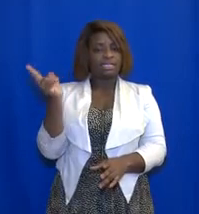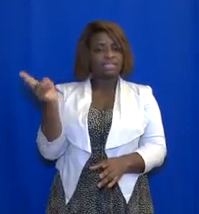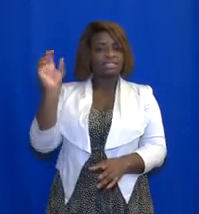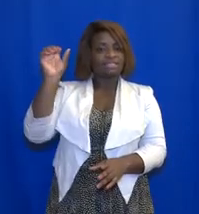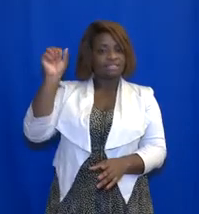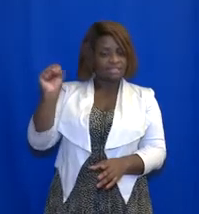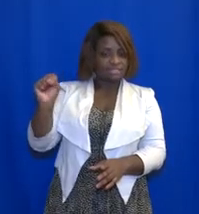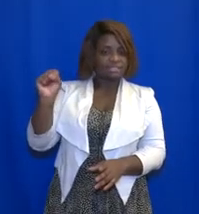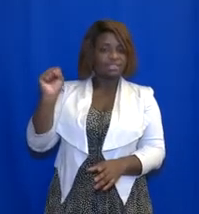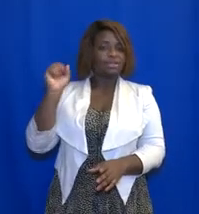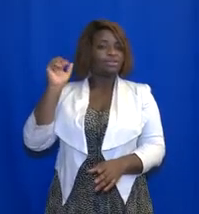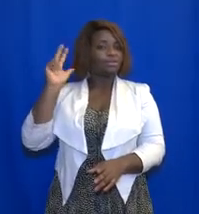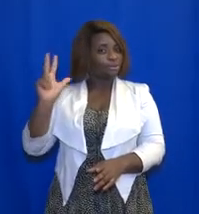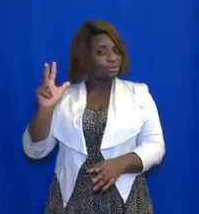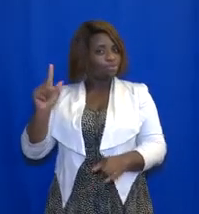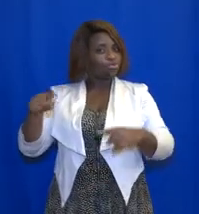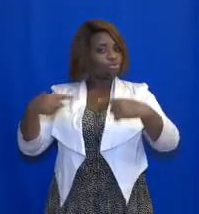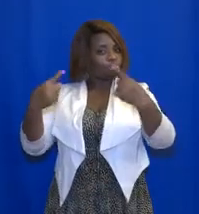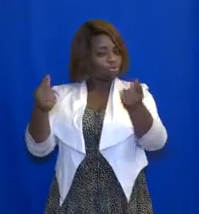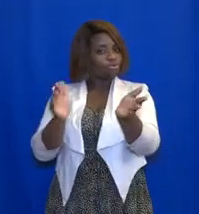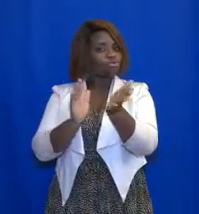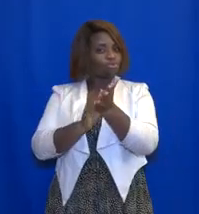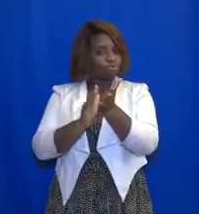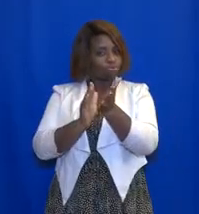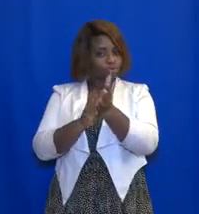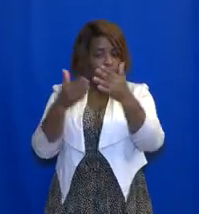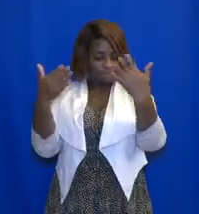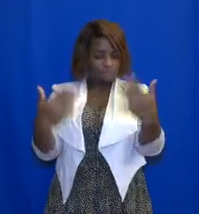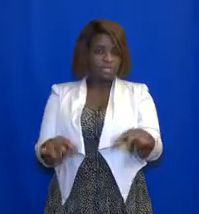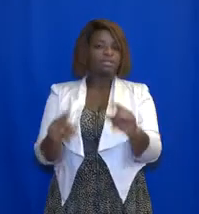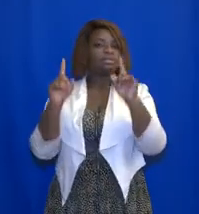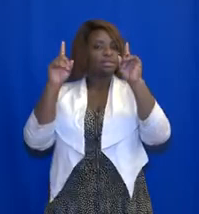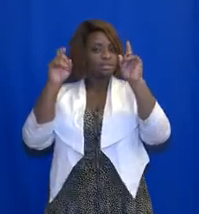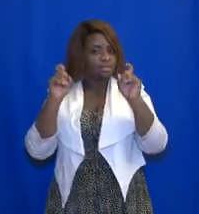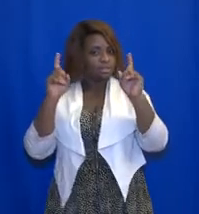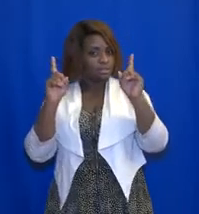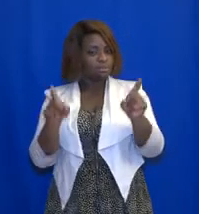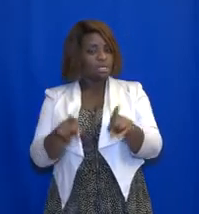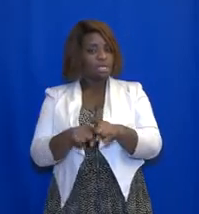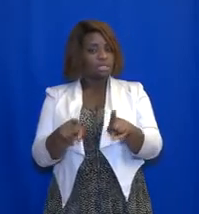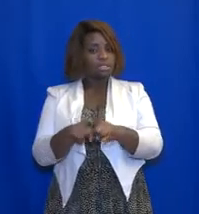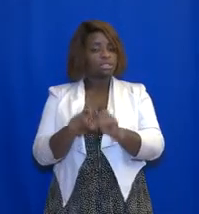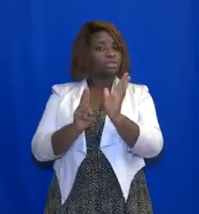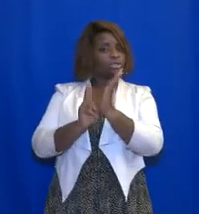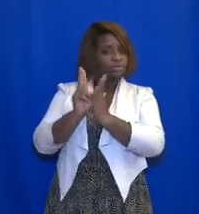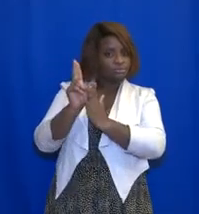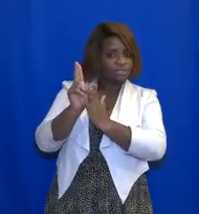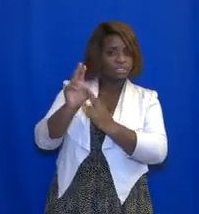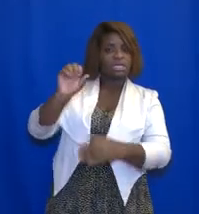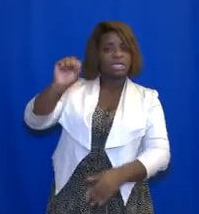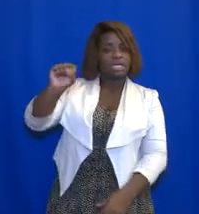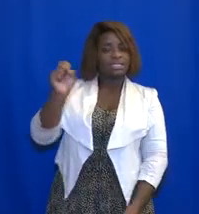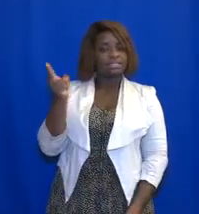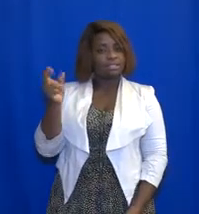school bium. I could throw one soche, I trap to. This is one Yanum penny for award